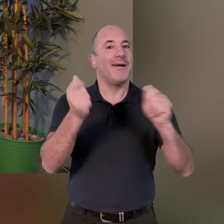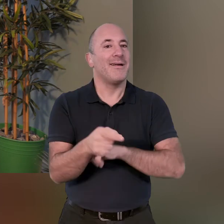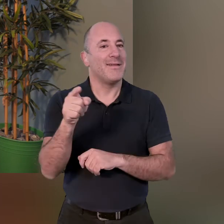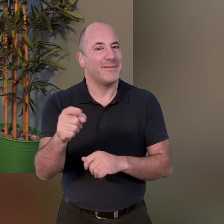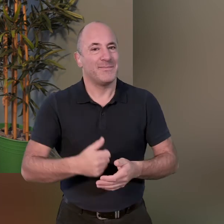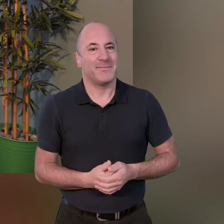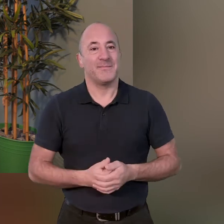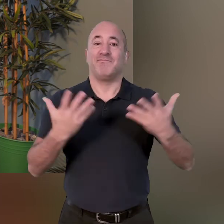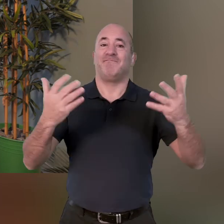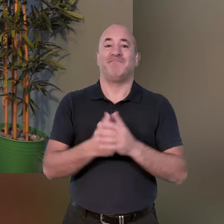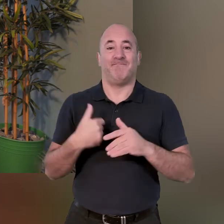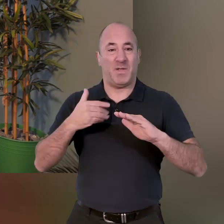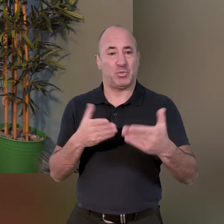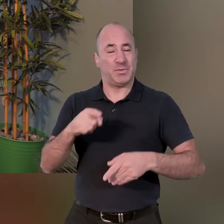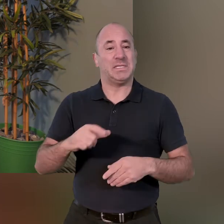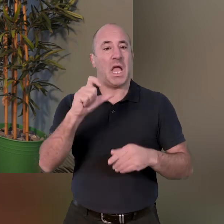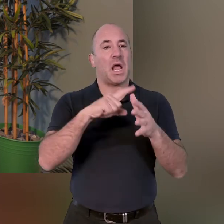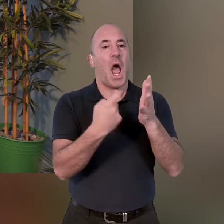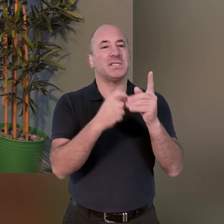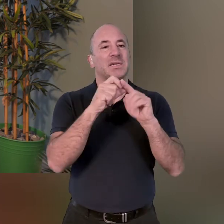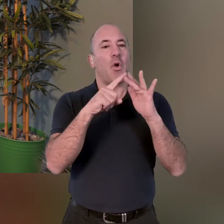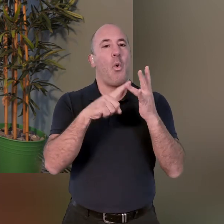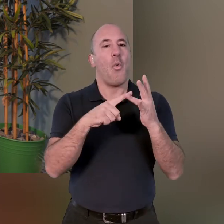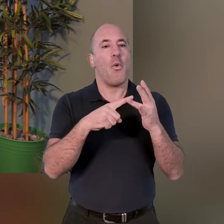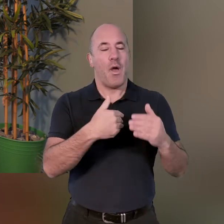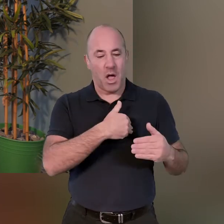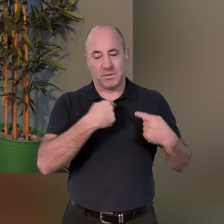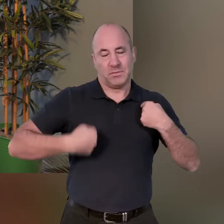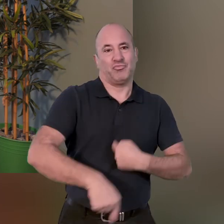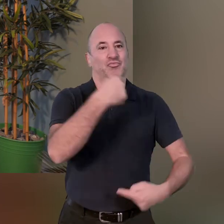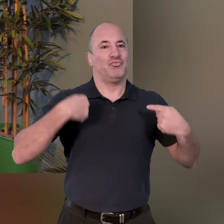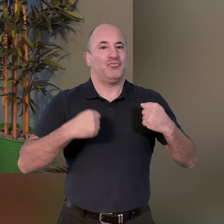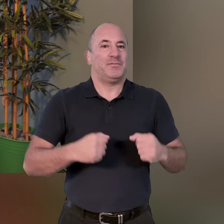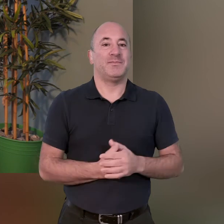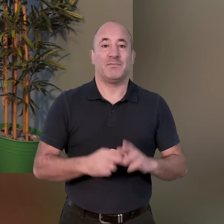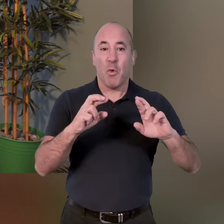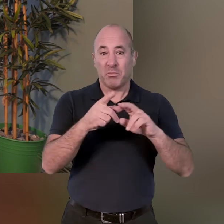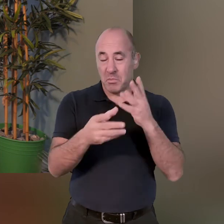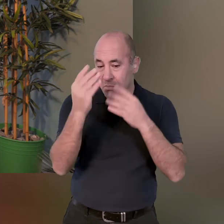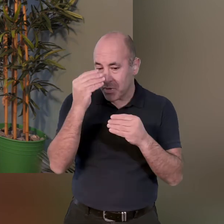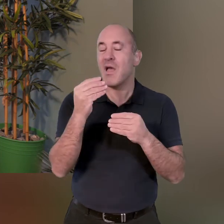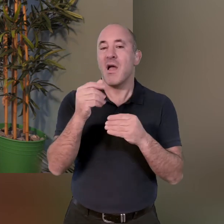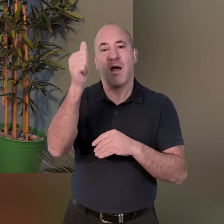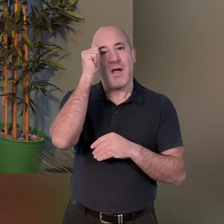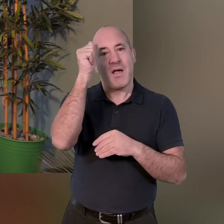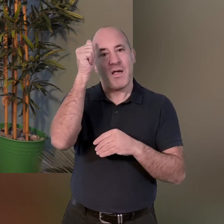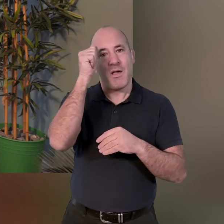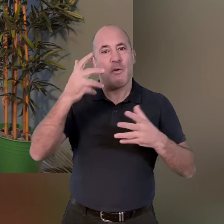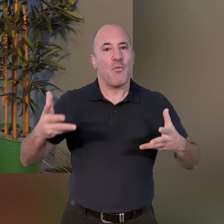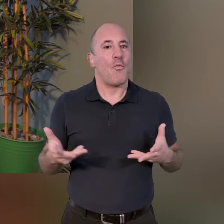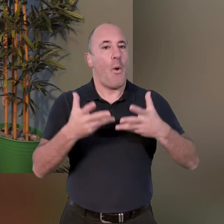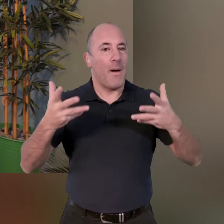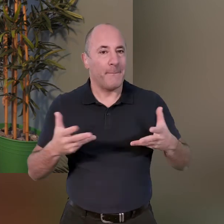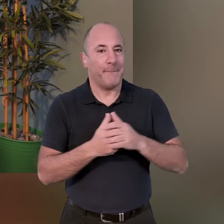need that. Anyway guys, that was my introduction to cardio. Hopefully you've learned how to warm up, how to make an interval session,